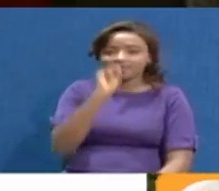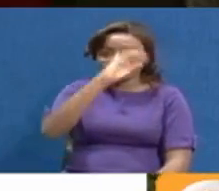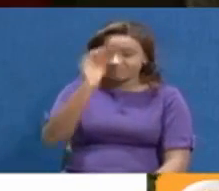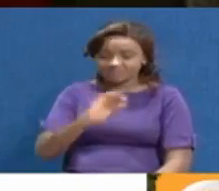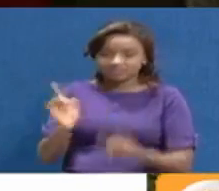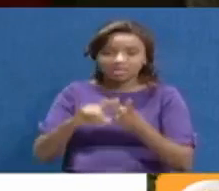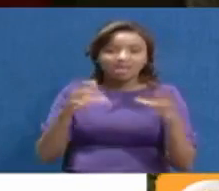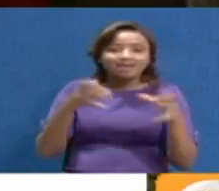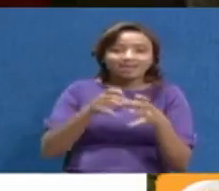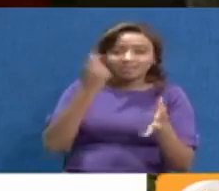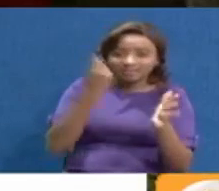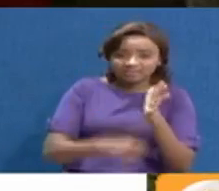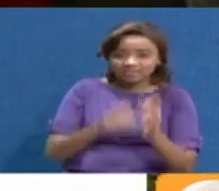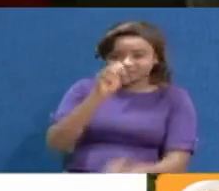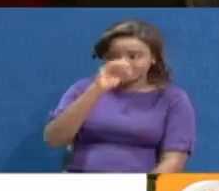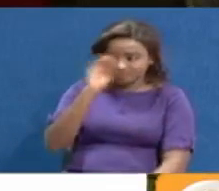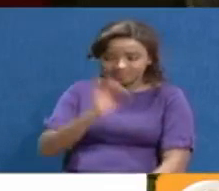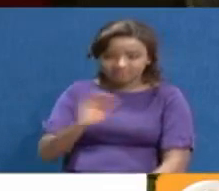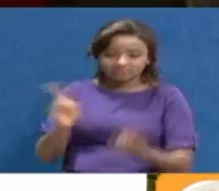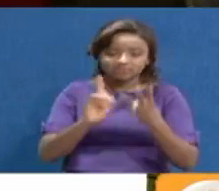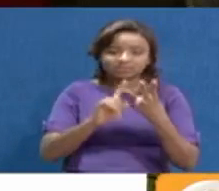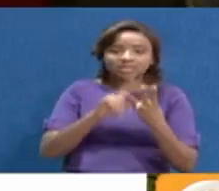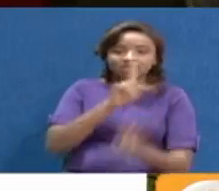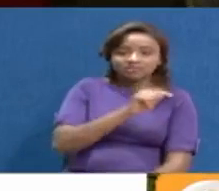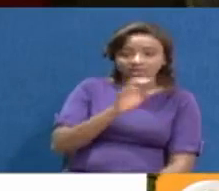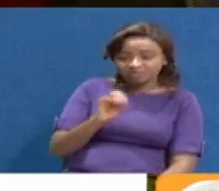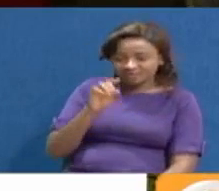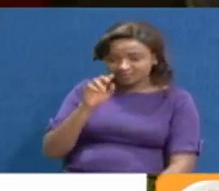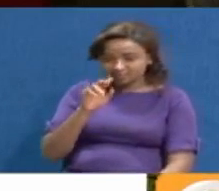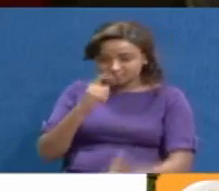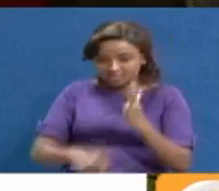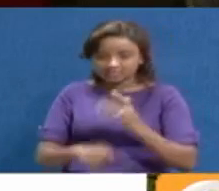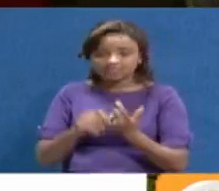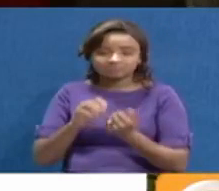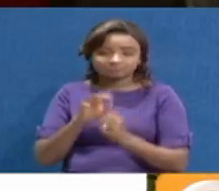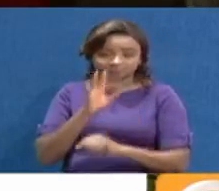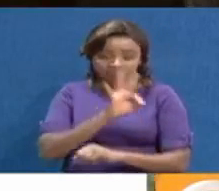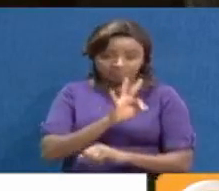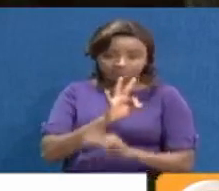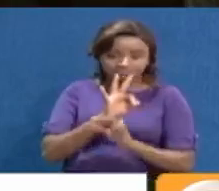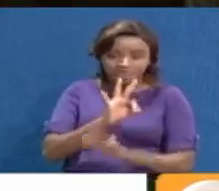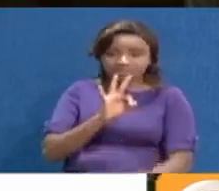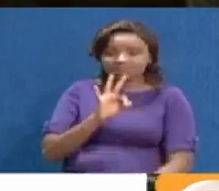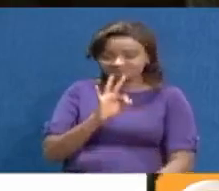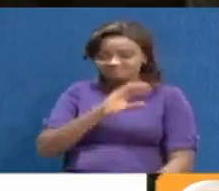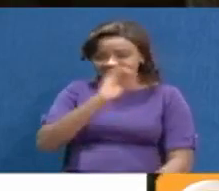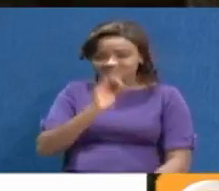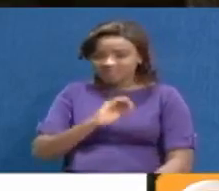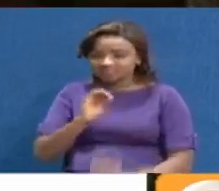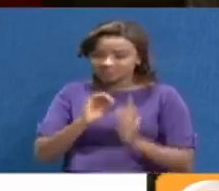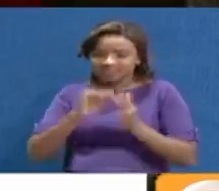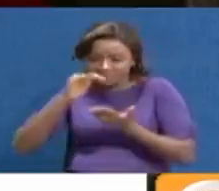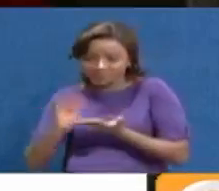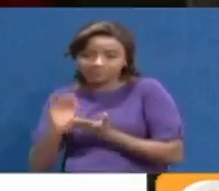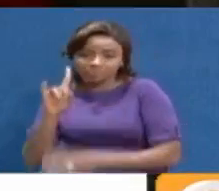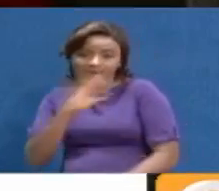for companies by 5%, turnover tax from 3% to 1% for small businesses,